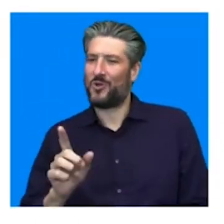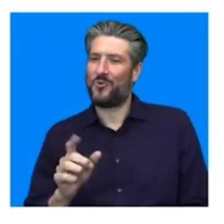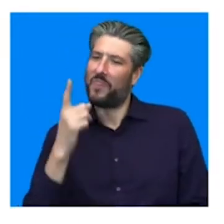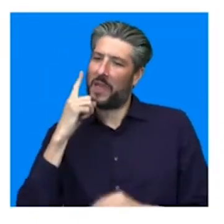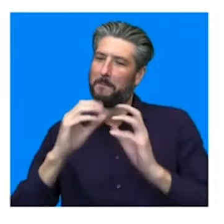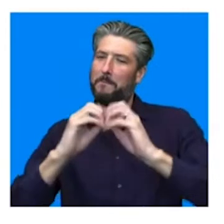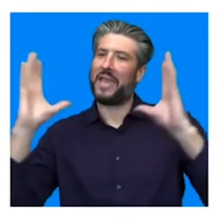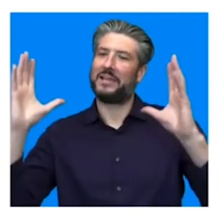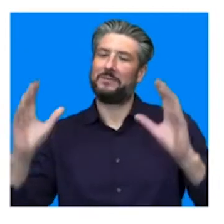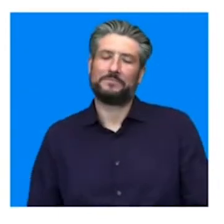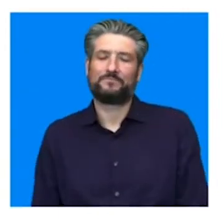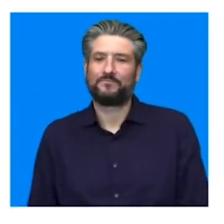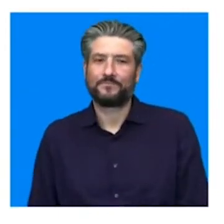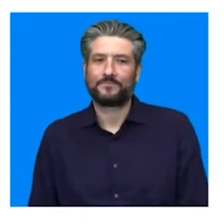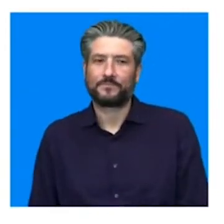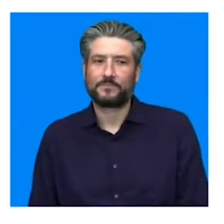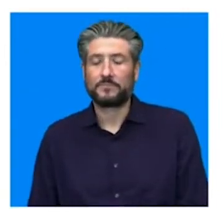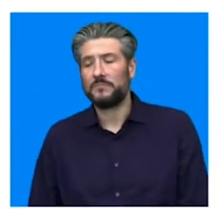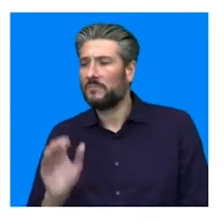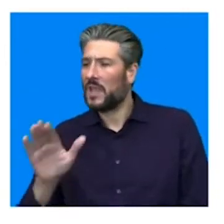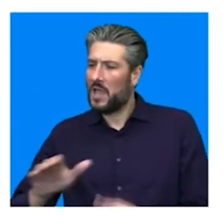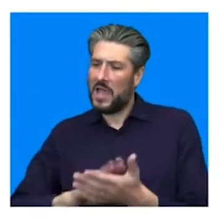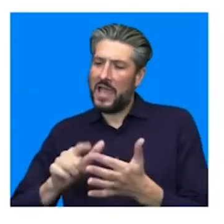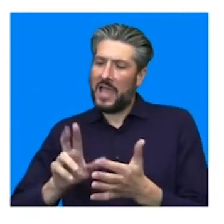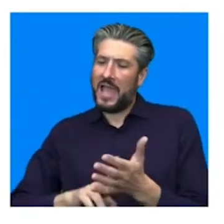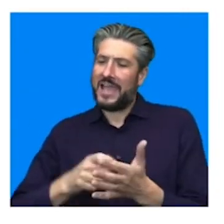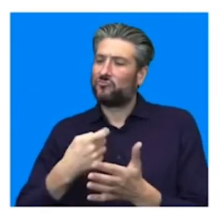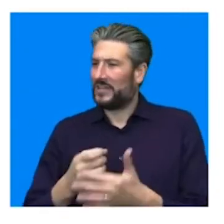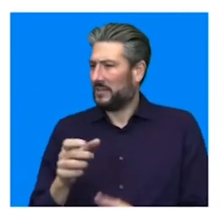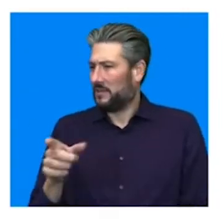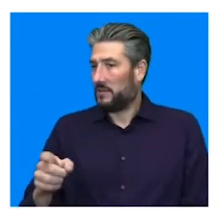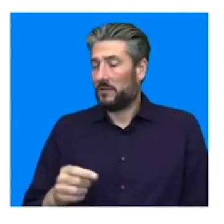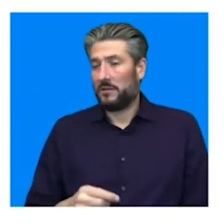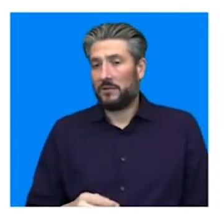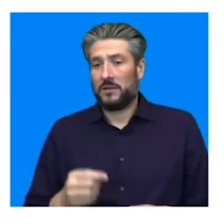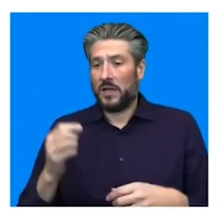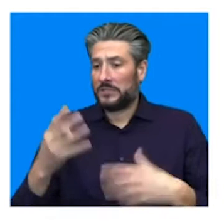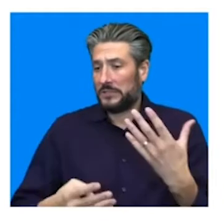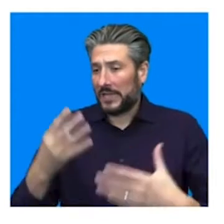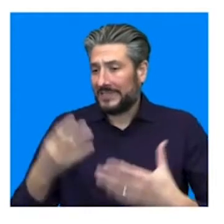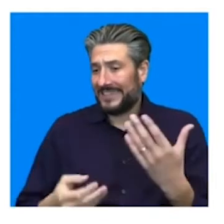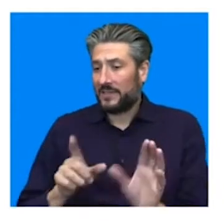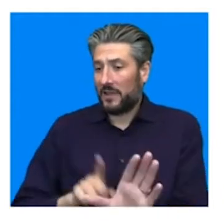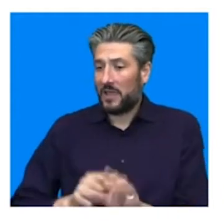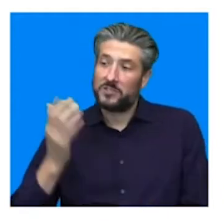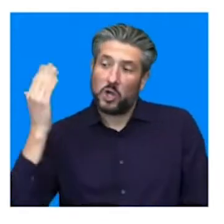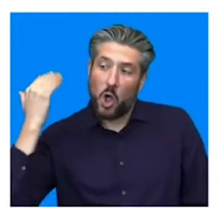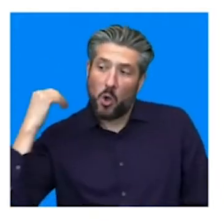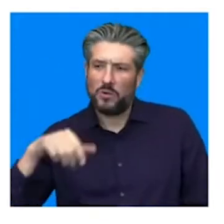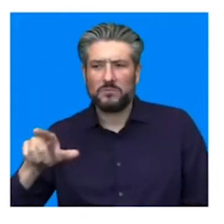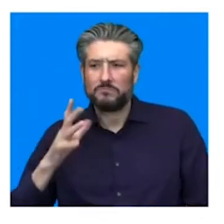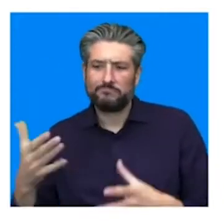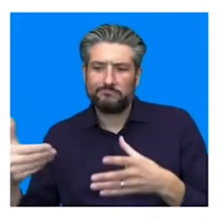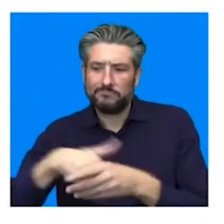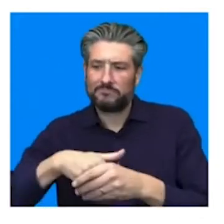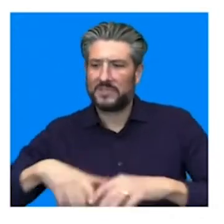mean, Henrik, 19 years ago, how did you get into this? How did this happen? I mean, there wasn't really that much tech around sort of at that time. I